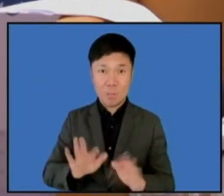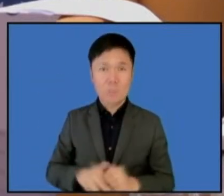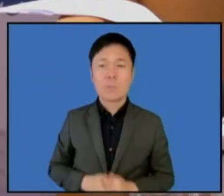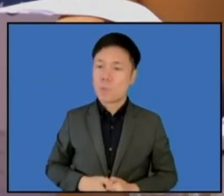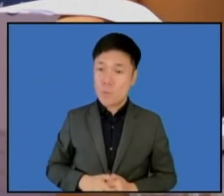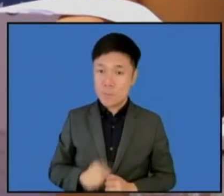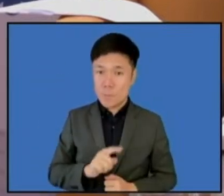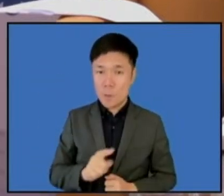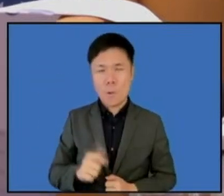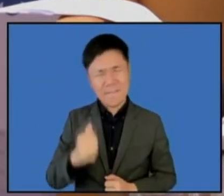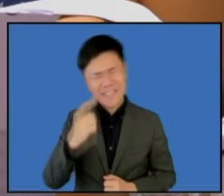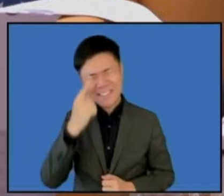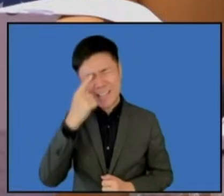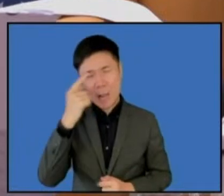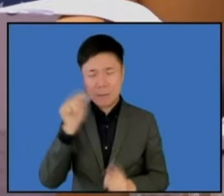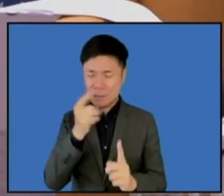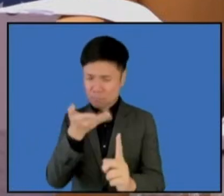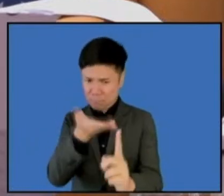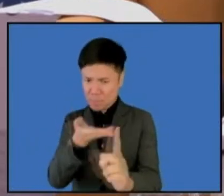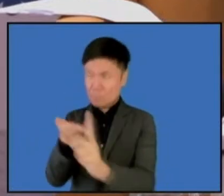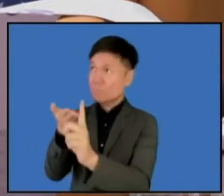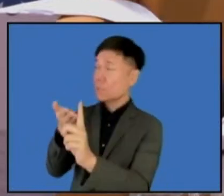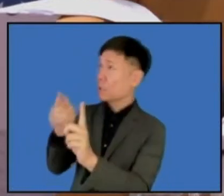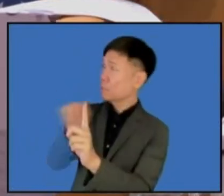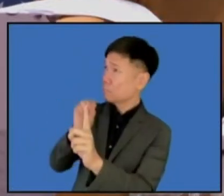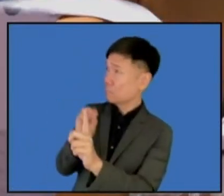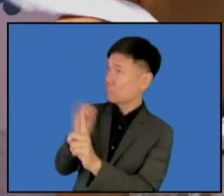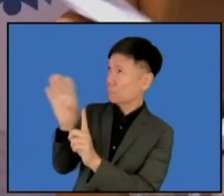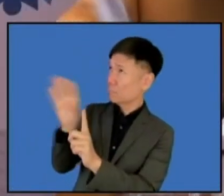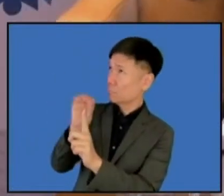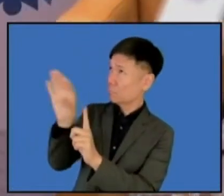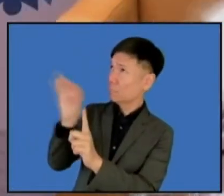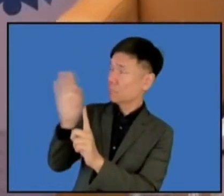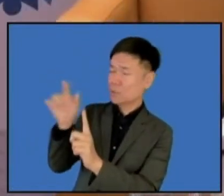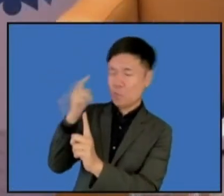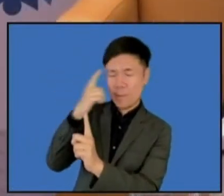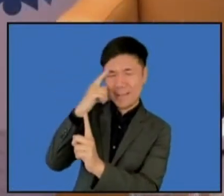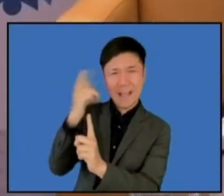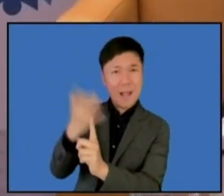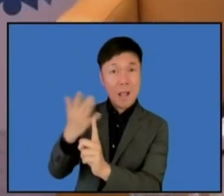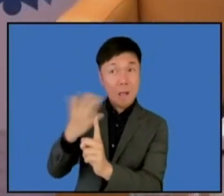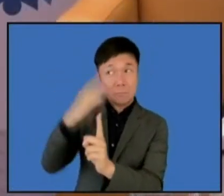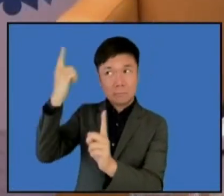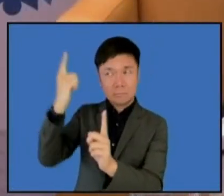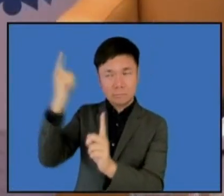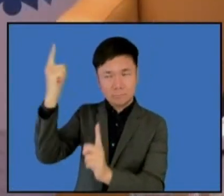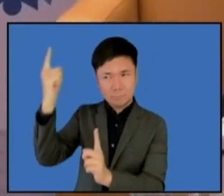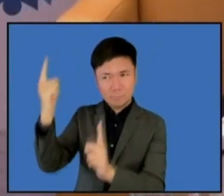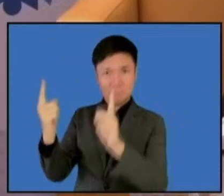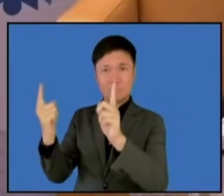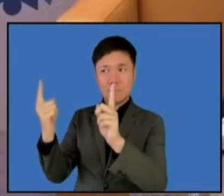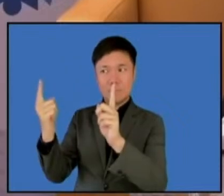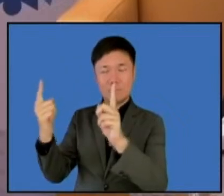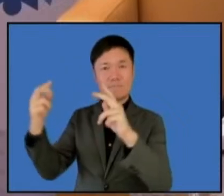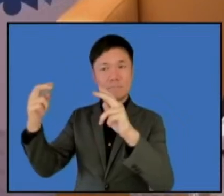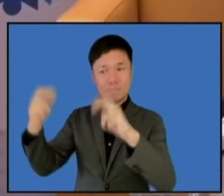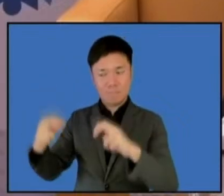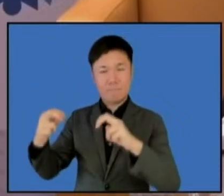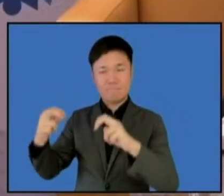from which migrants can speak boldly, we need to also set the tables where migrants and locals can come